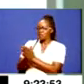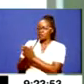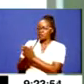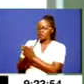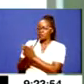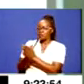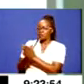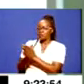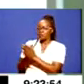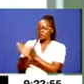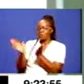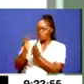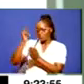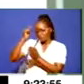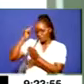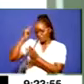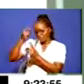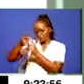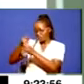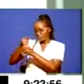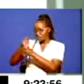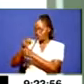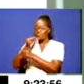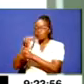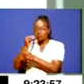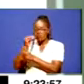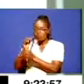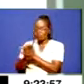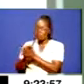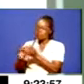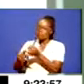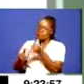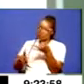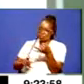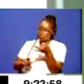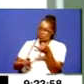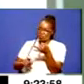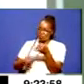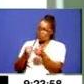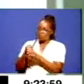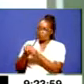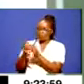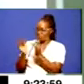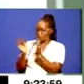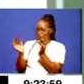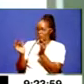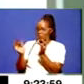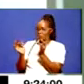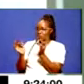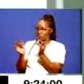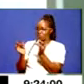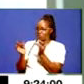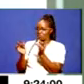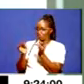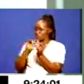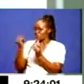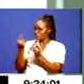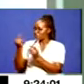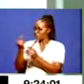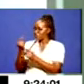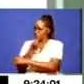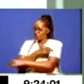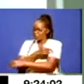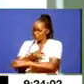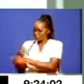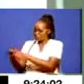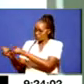our minds to be working from home. Mm. We have opened our minds to do some testing, not only in the hospital, but even outside the